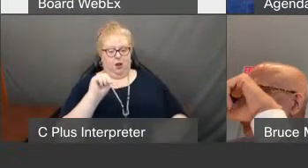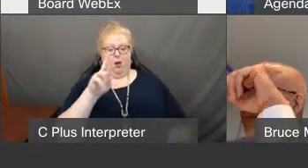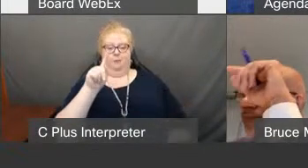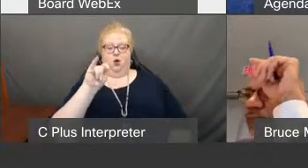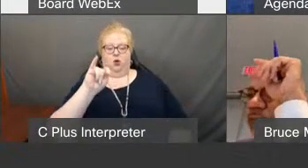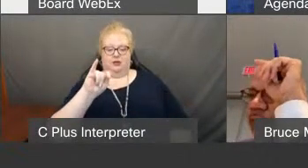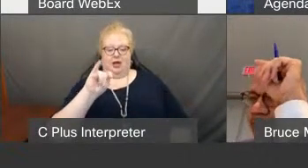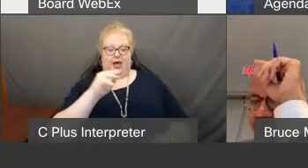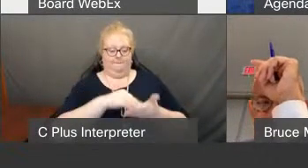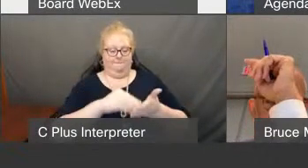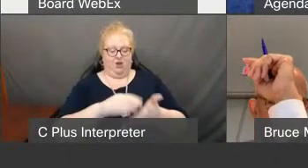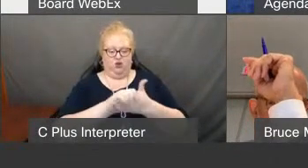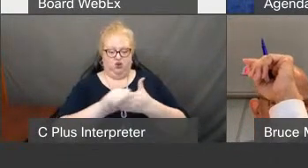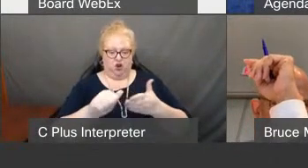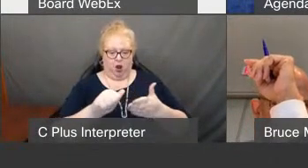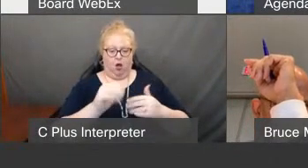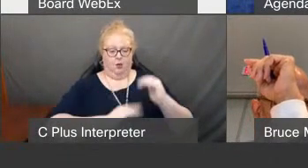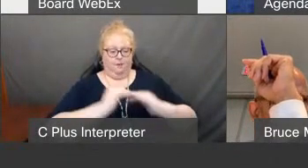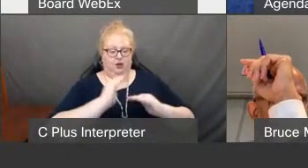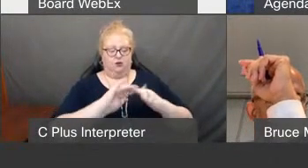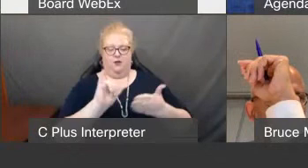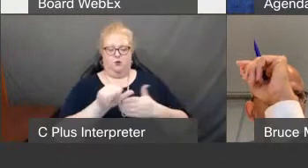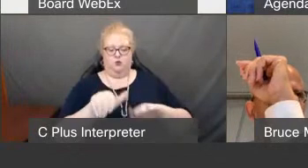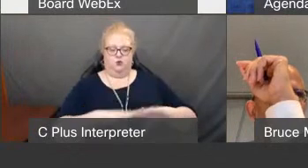for operations or programming.